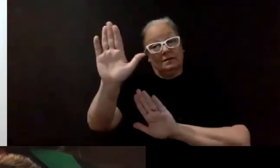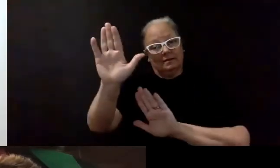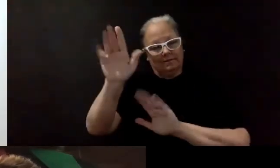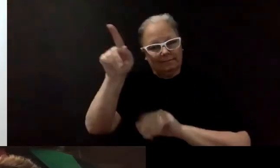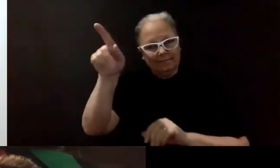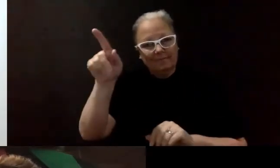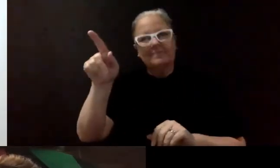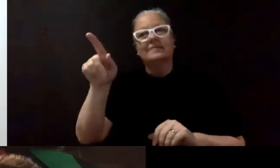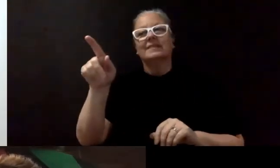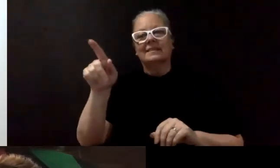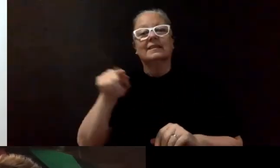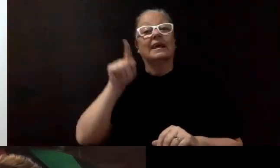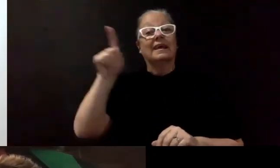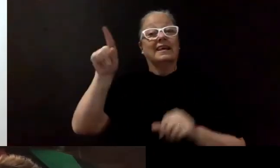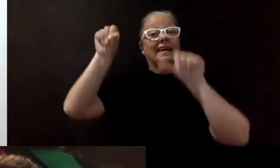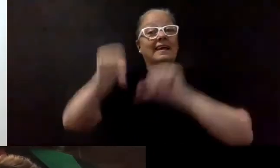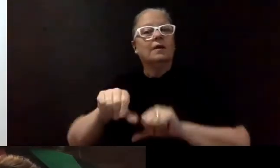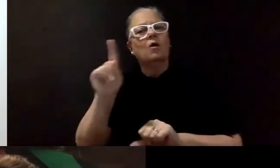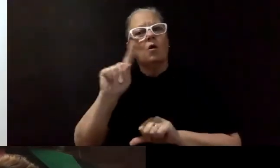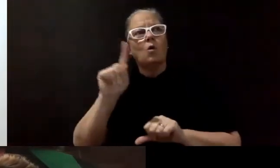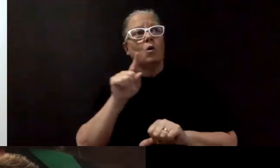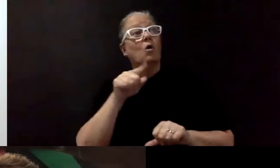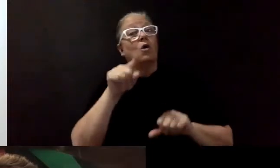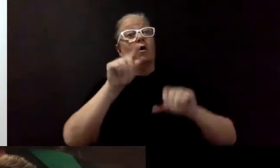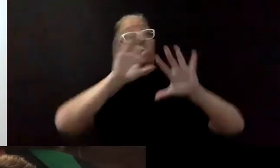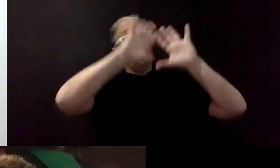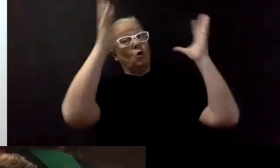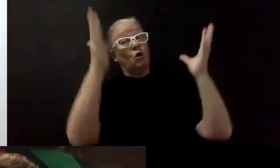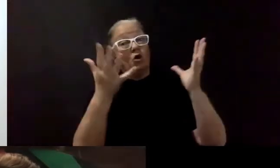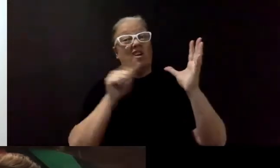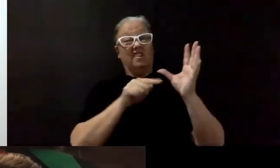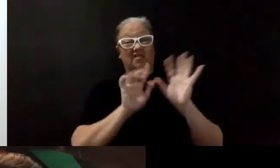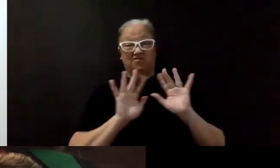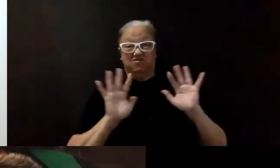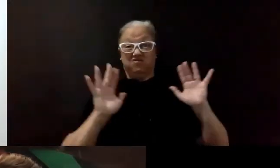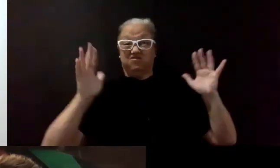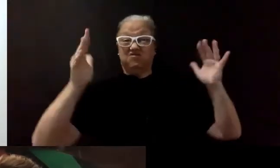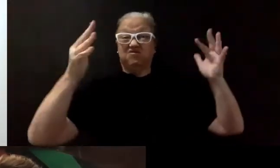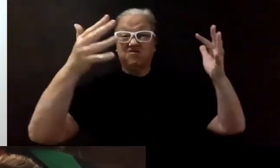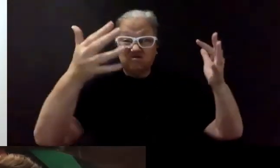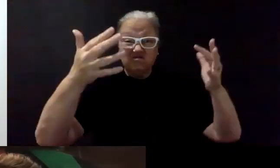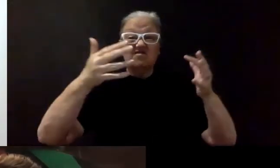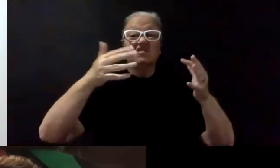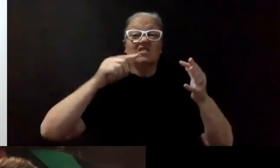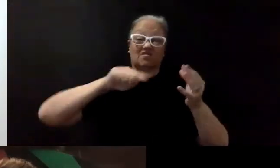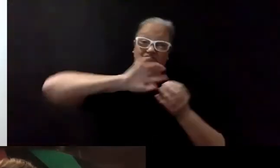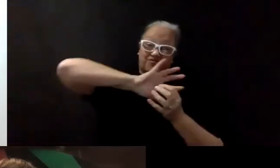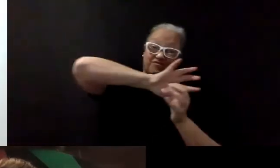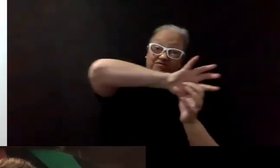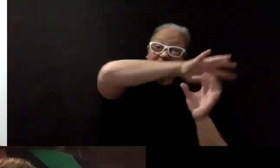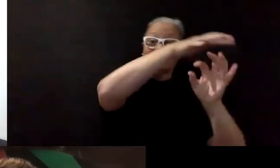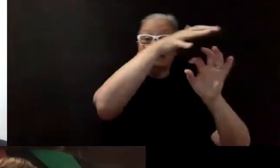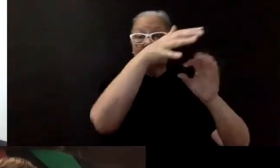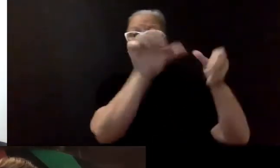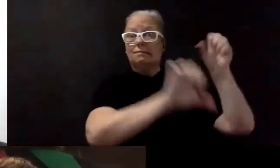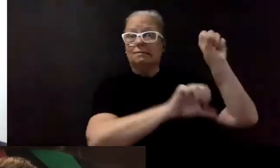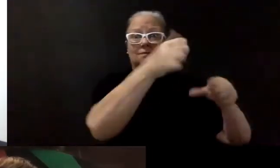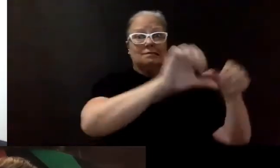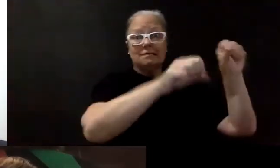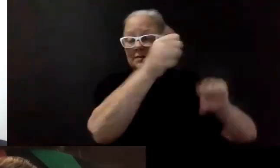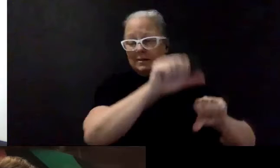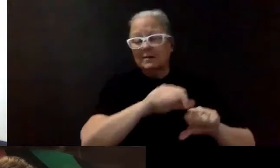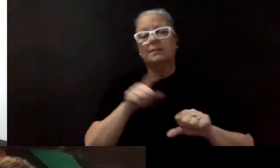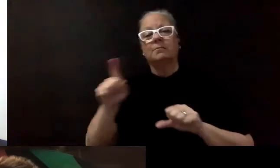bad as countries in Europe and the United States and the UK. So yeah, really